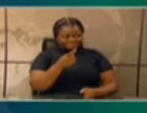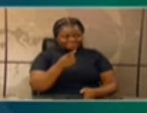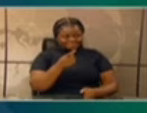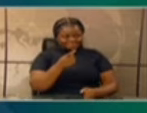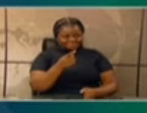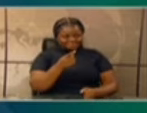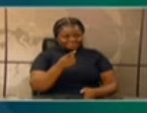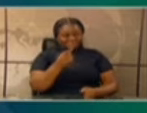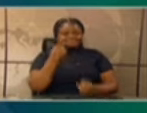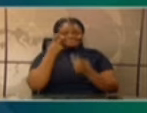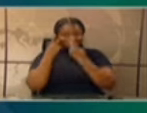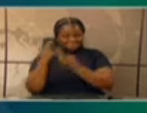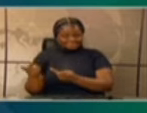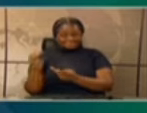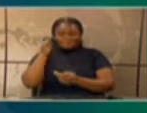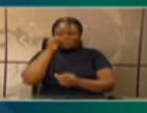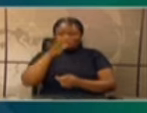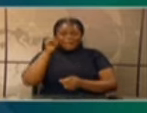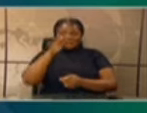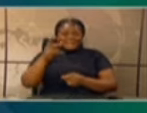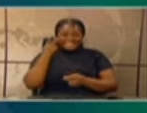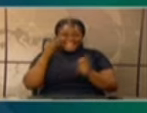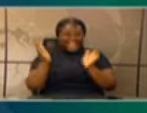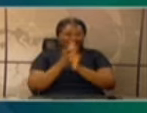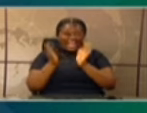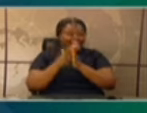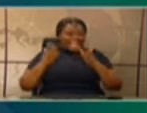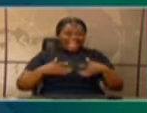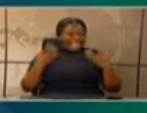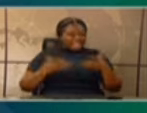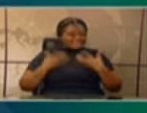Now, oh, well, said the man of any age.